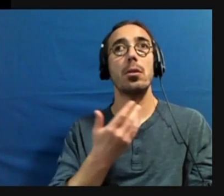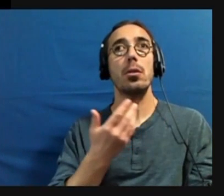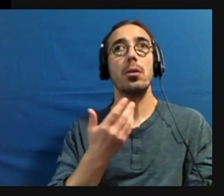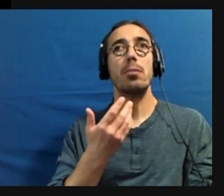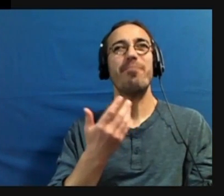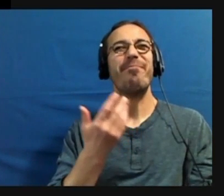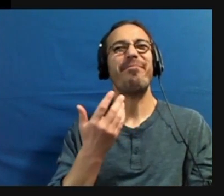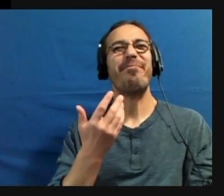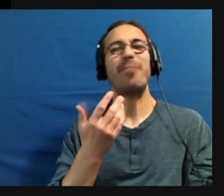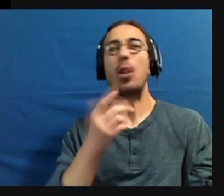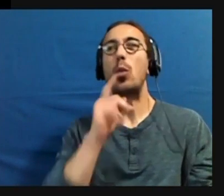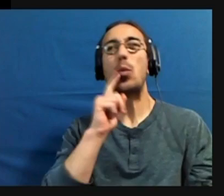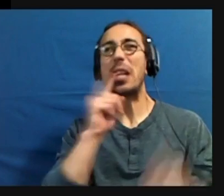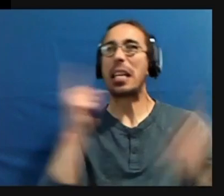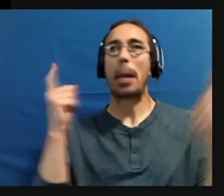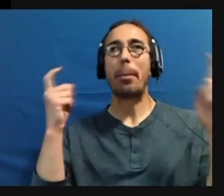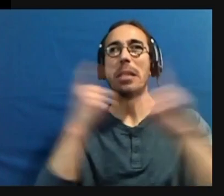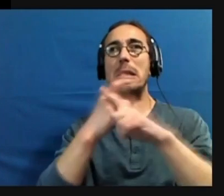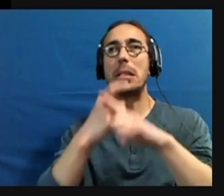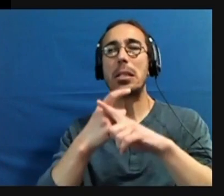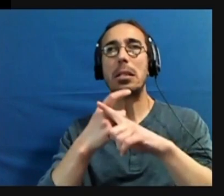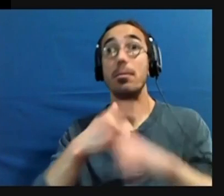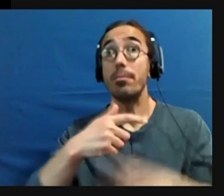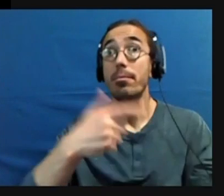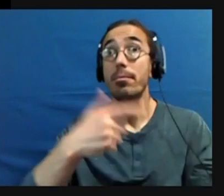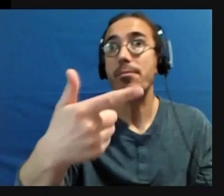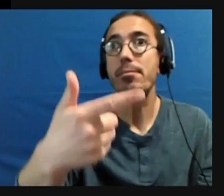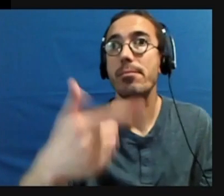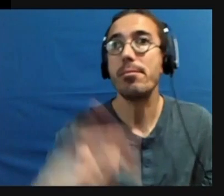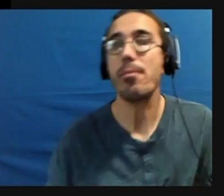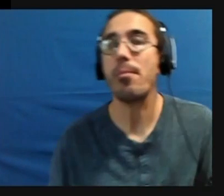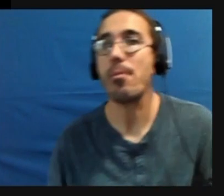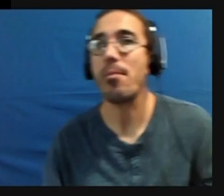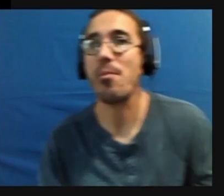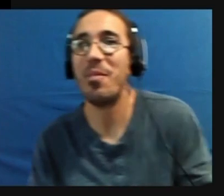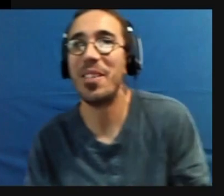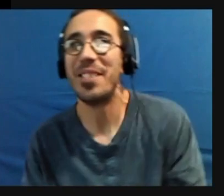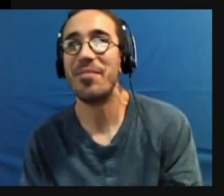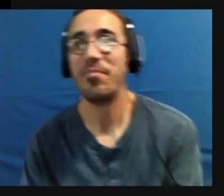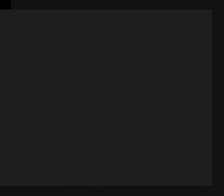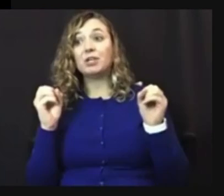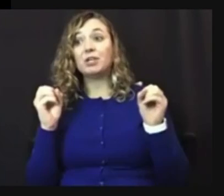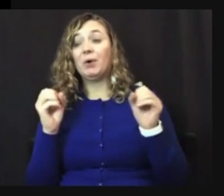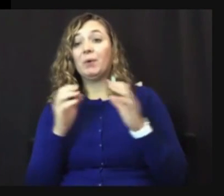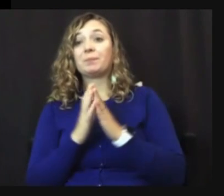it gets so complex. Okay, so visual,